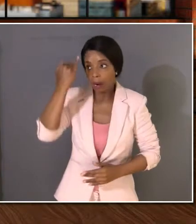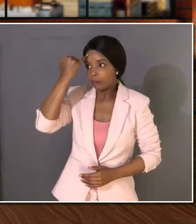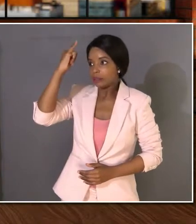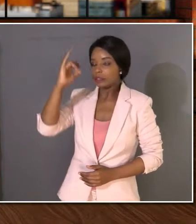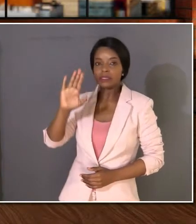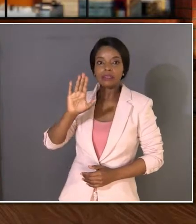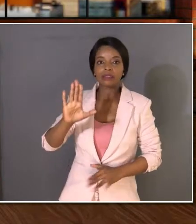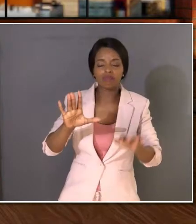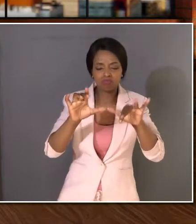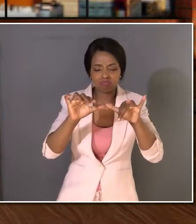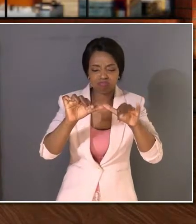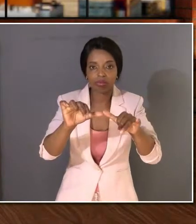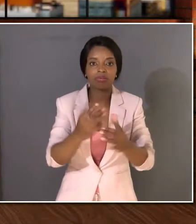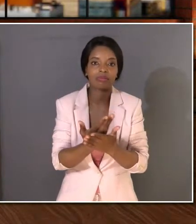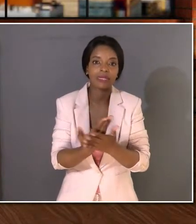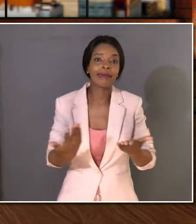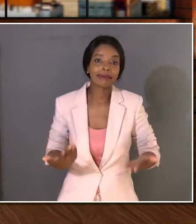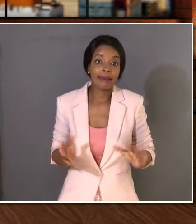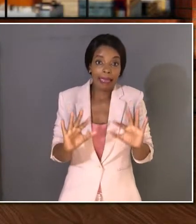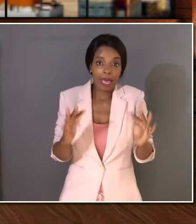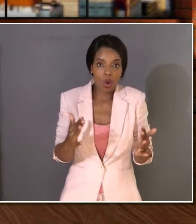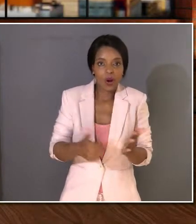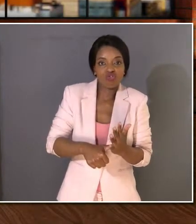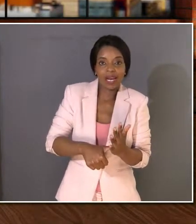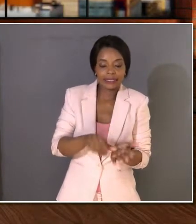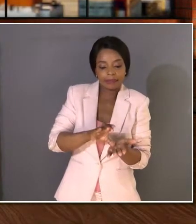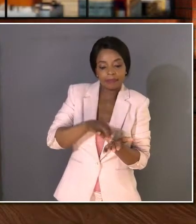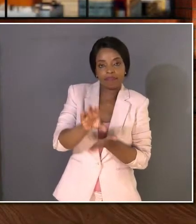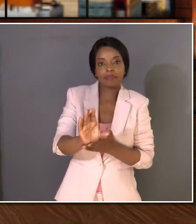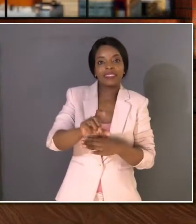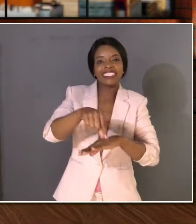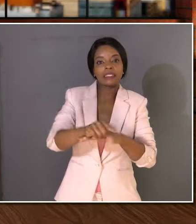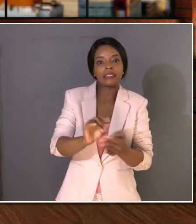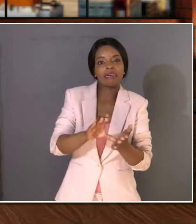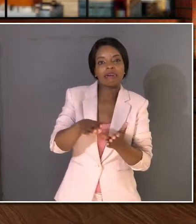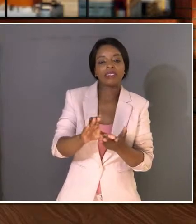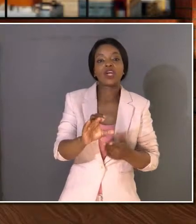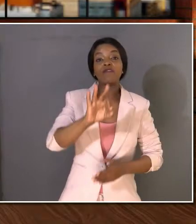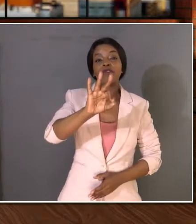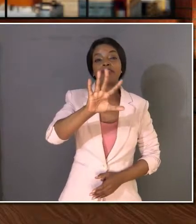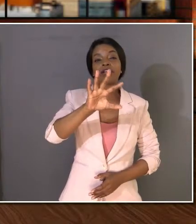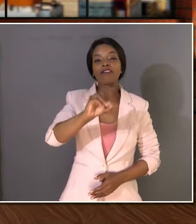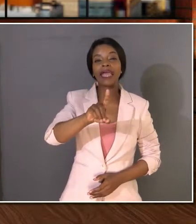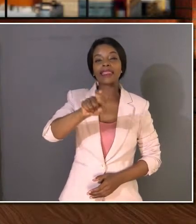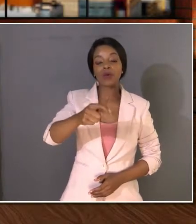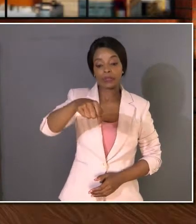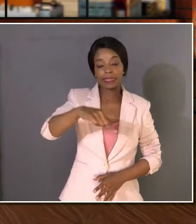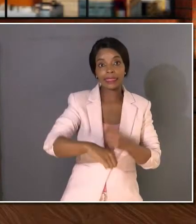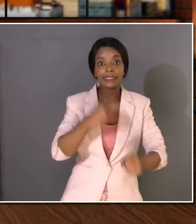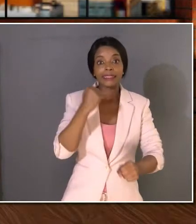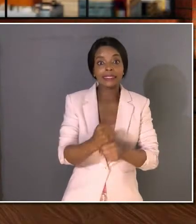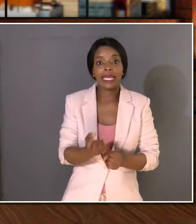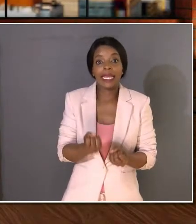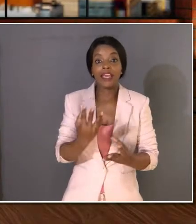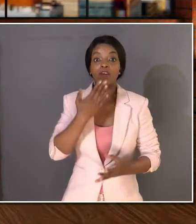through seed grants. This year, a seed grant of 350,000 rands will be awarded to the